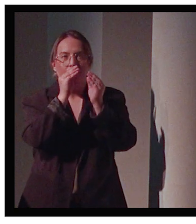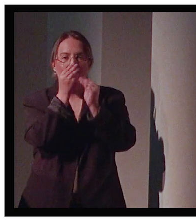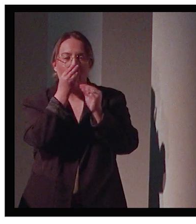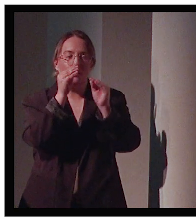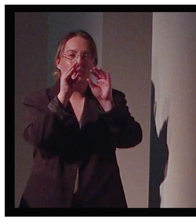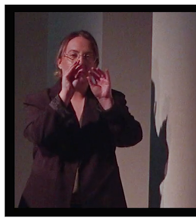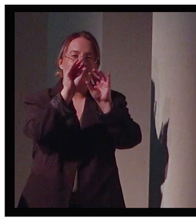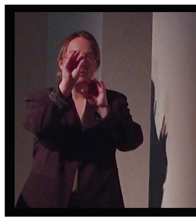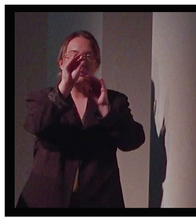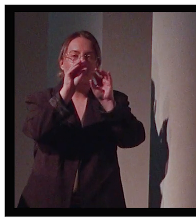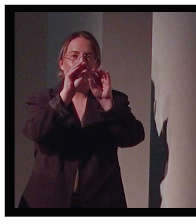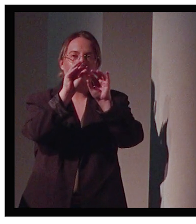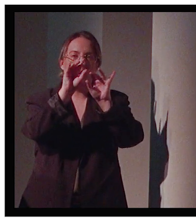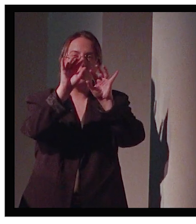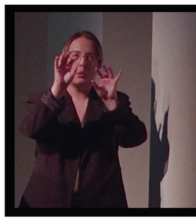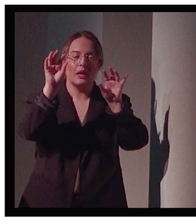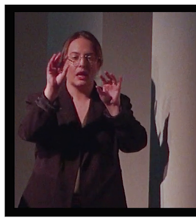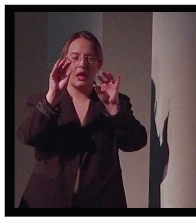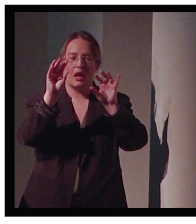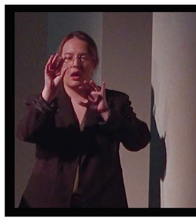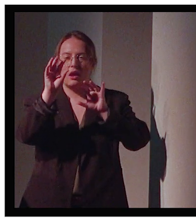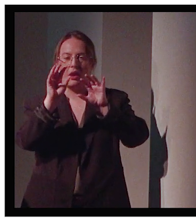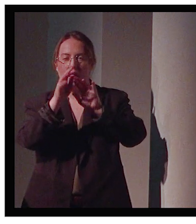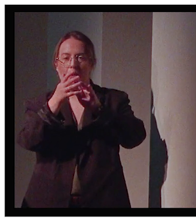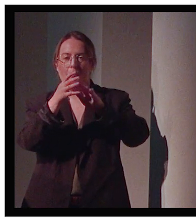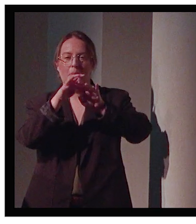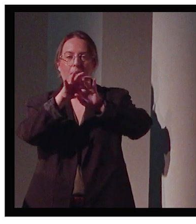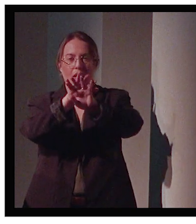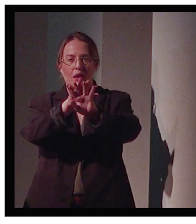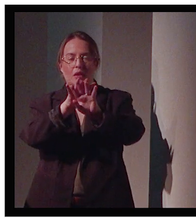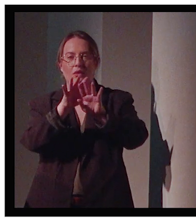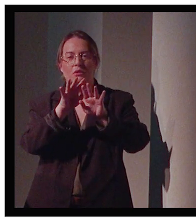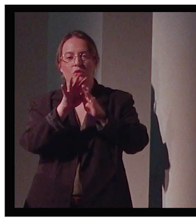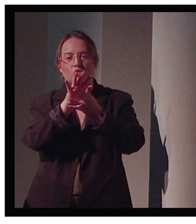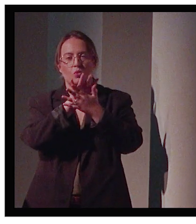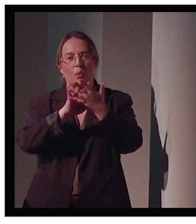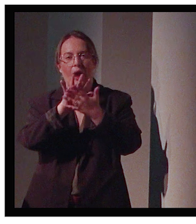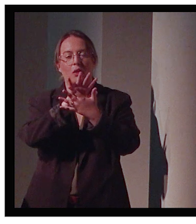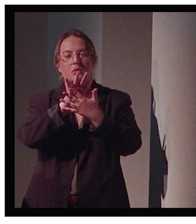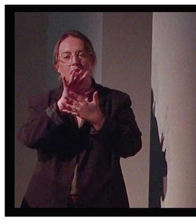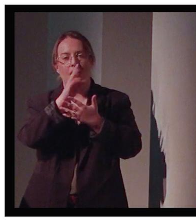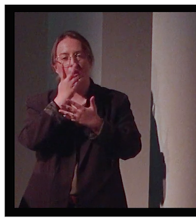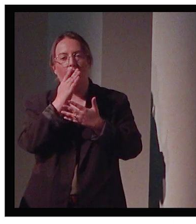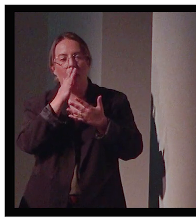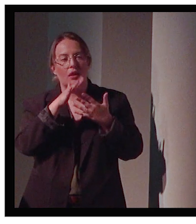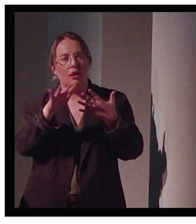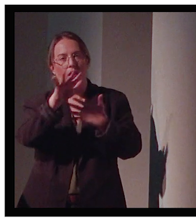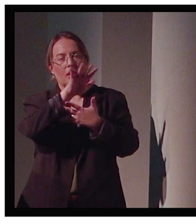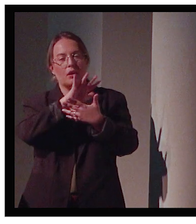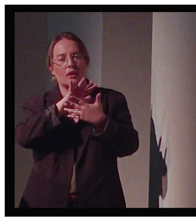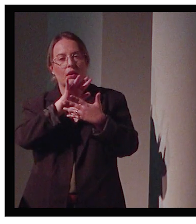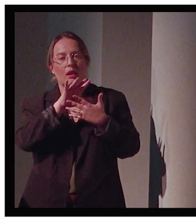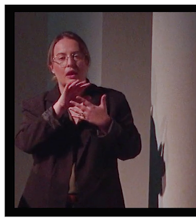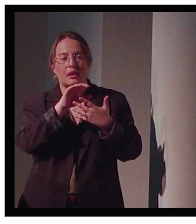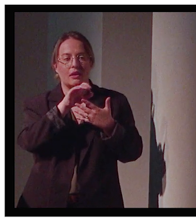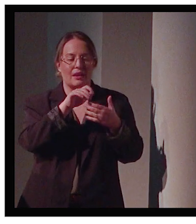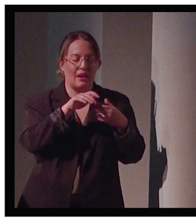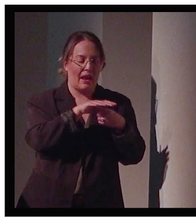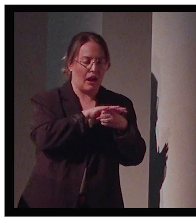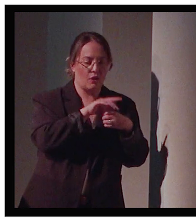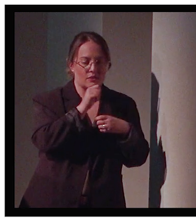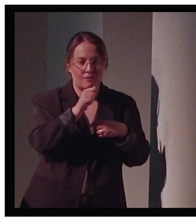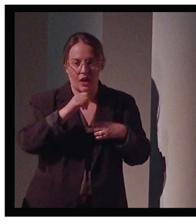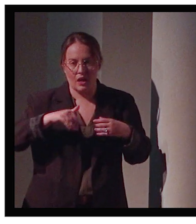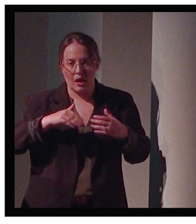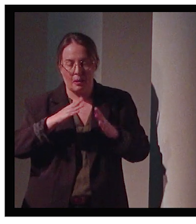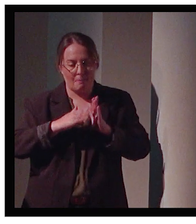apart. They become enmeshed in surrounding color field and in areas of absolutely unpainted canvas, which you can